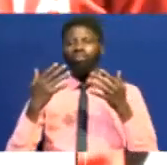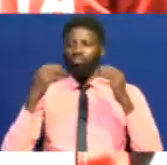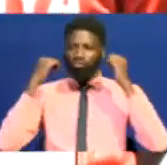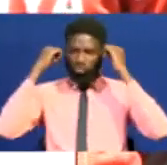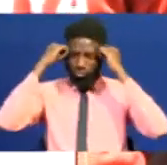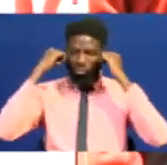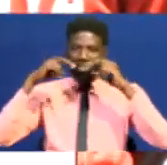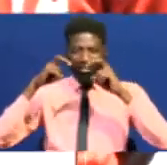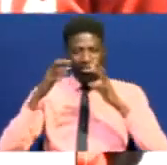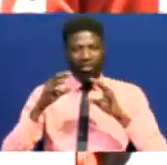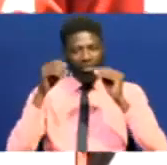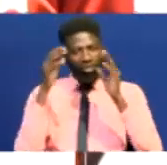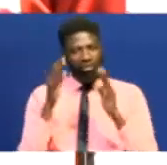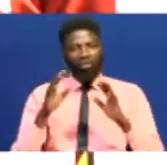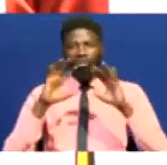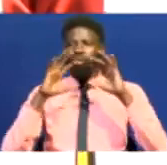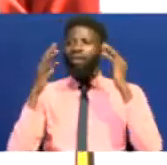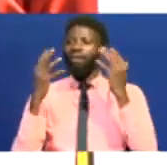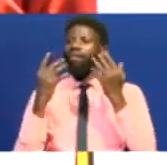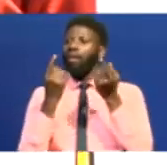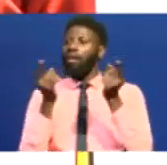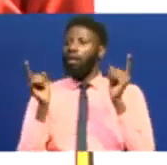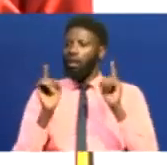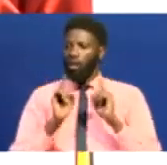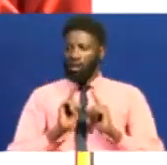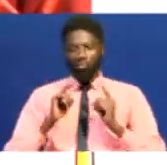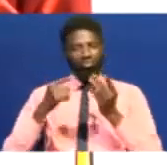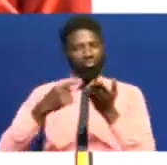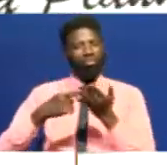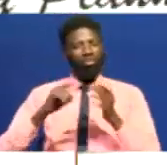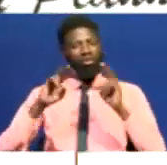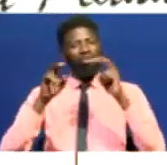scholars, professors from around the world to discuss about these issues.